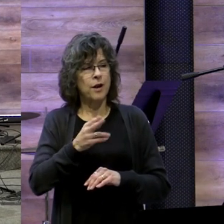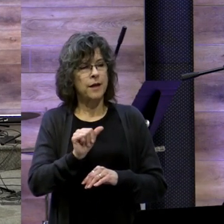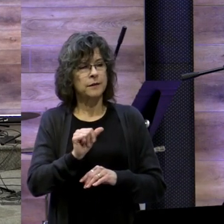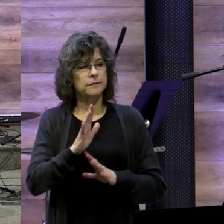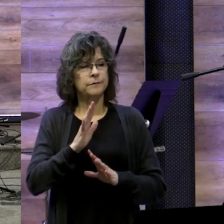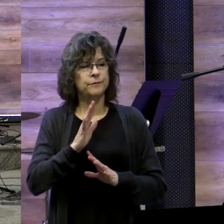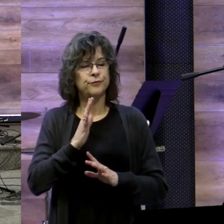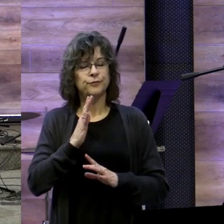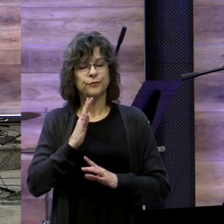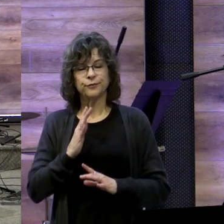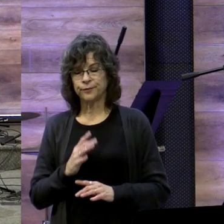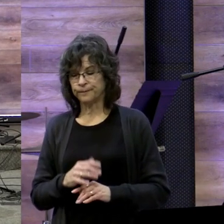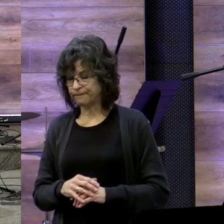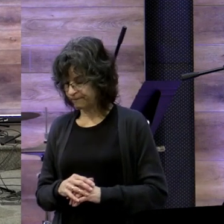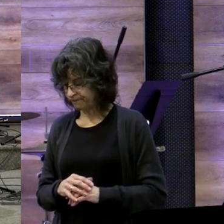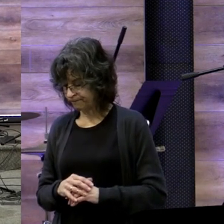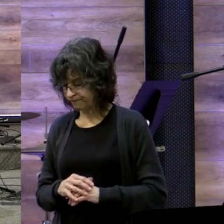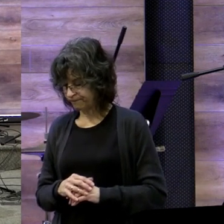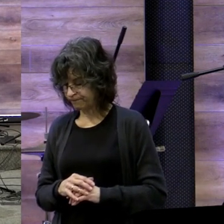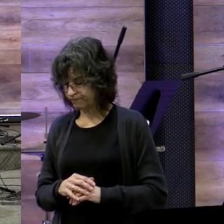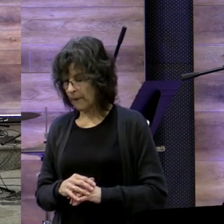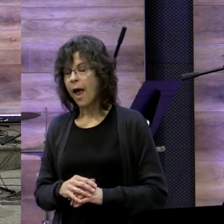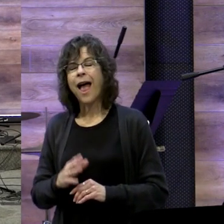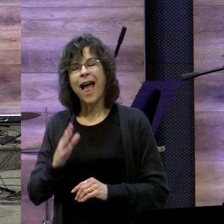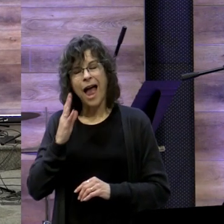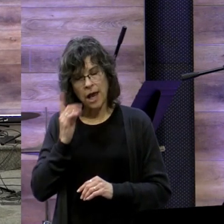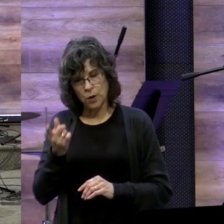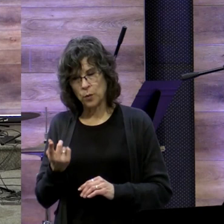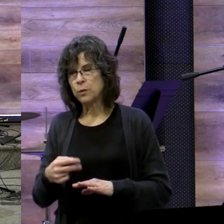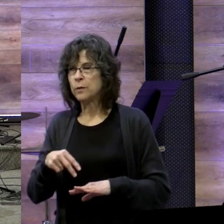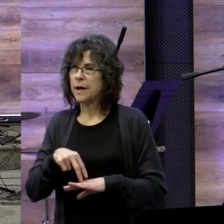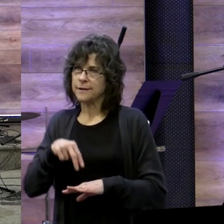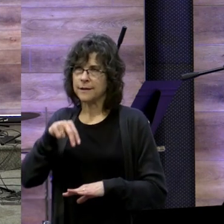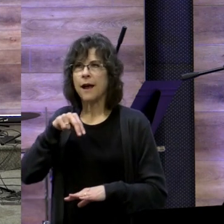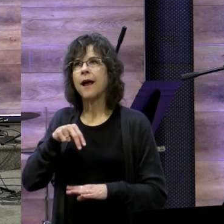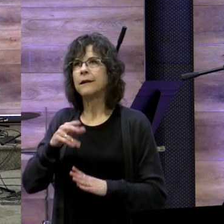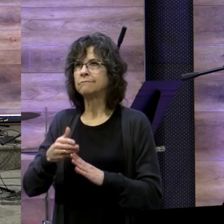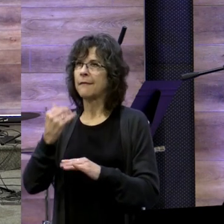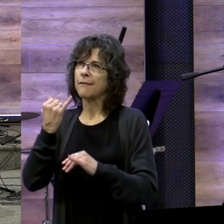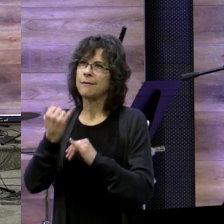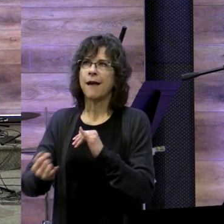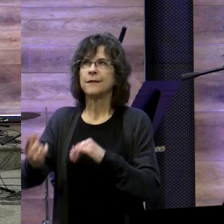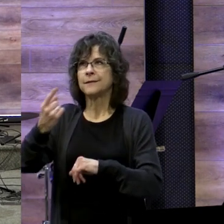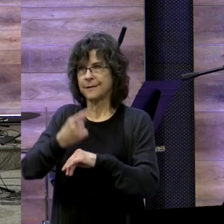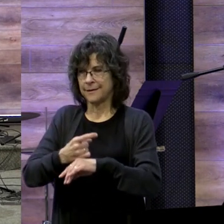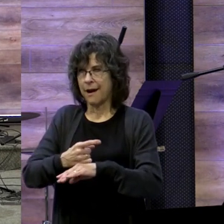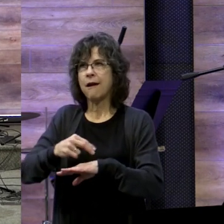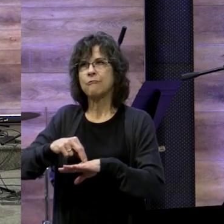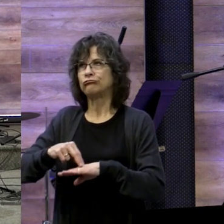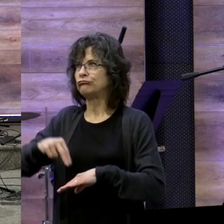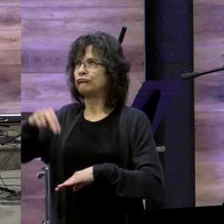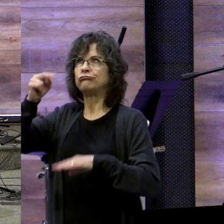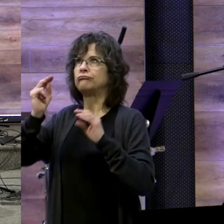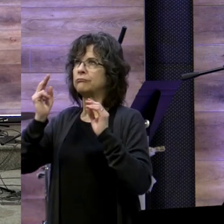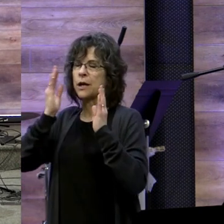falls. Martha said to him, I know that he will rise again in the resurrection on the last day.